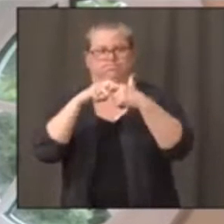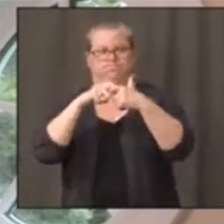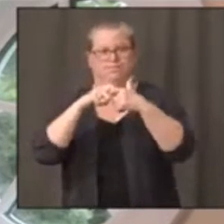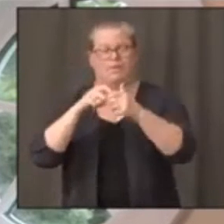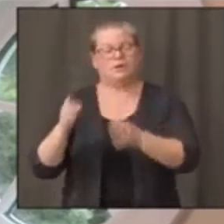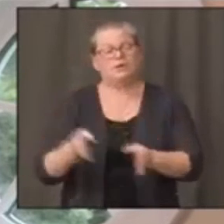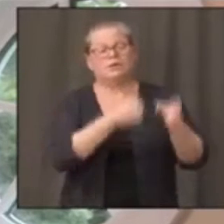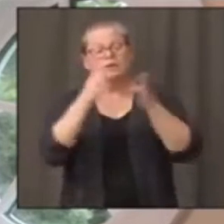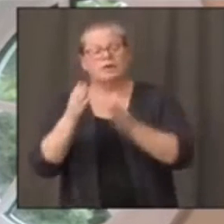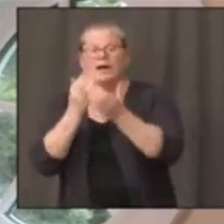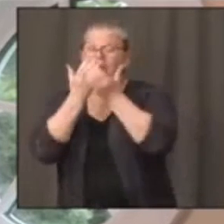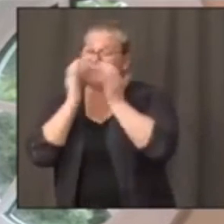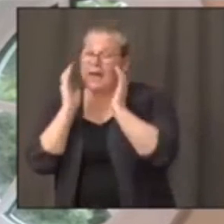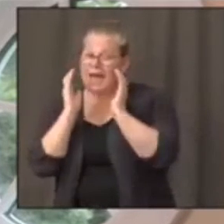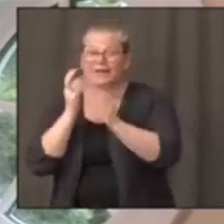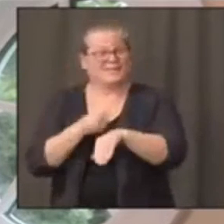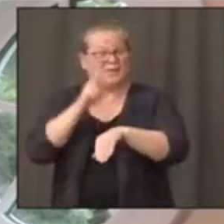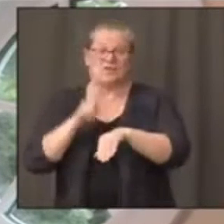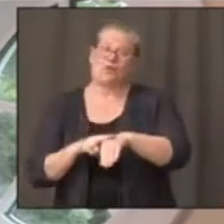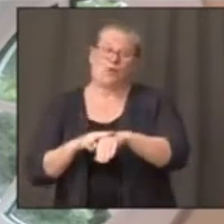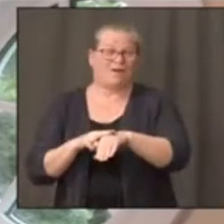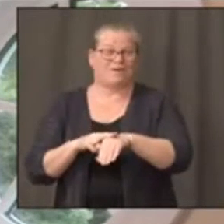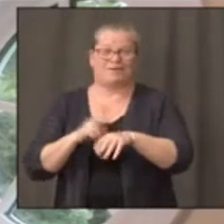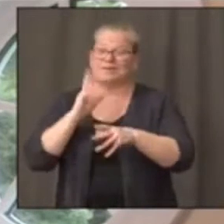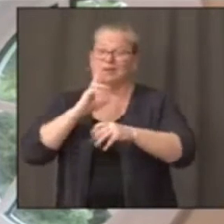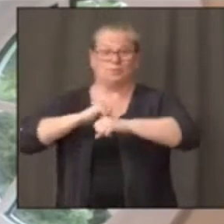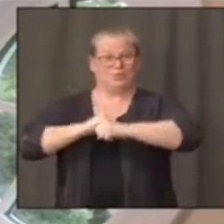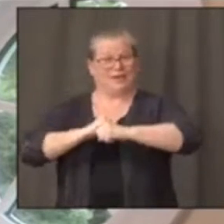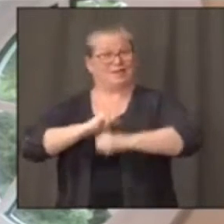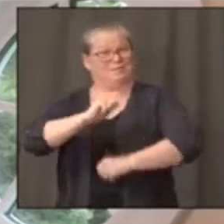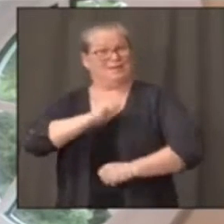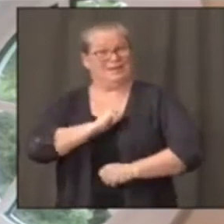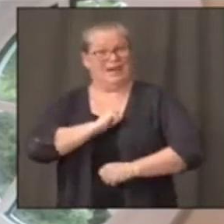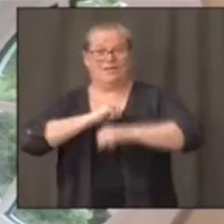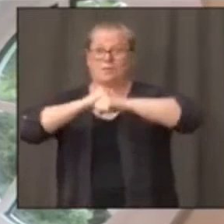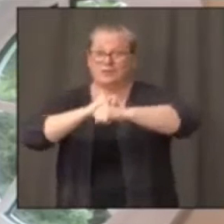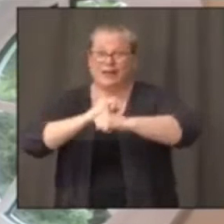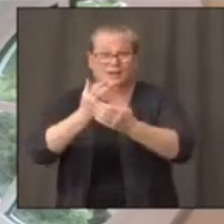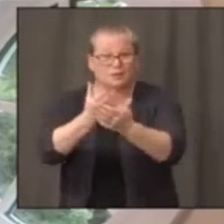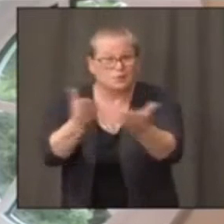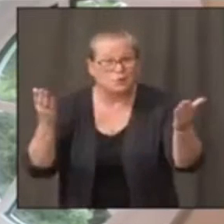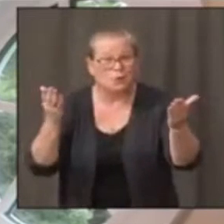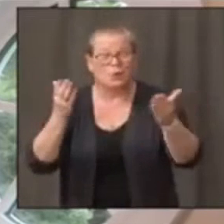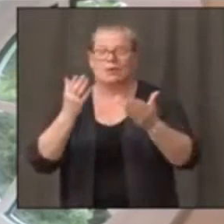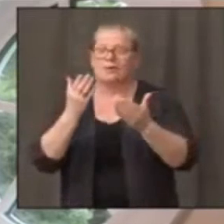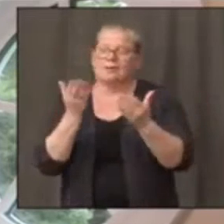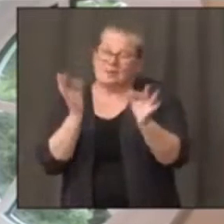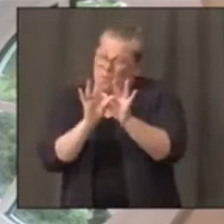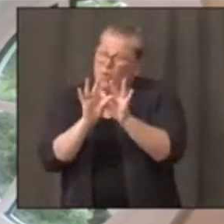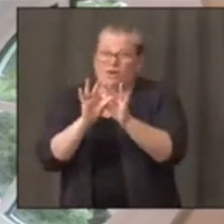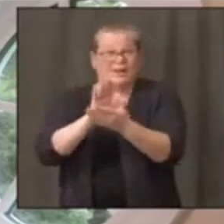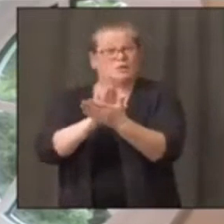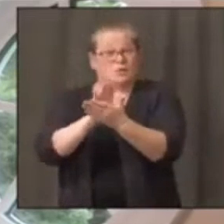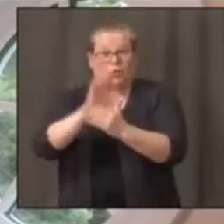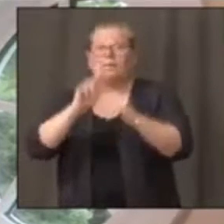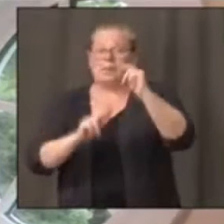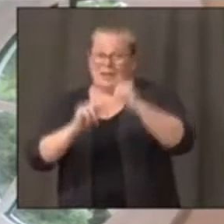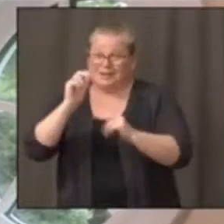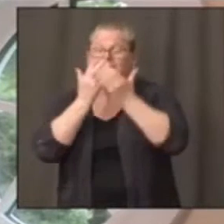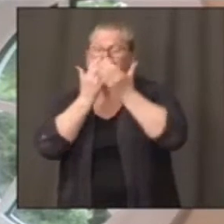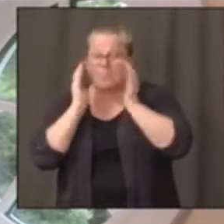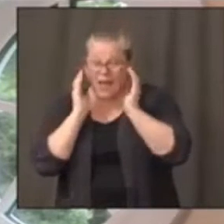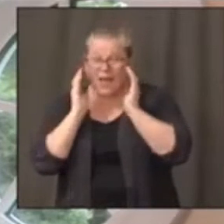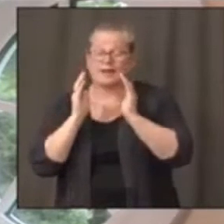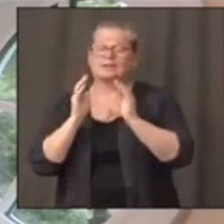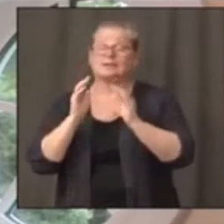protect me from you, and it's especially important in the school setting, and that students be taught how to use them properly. I think